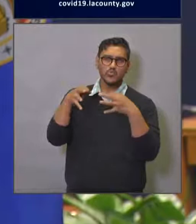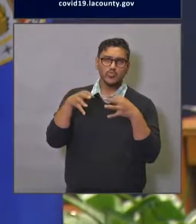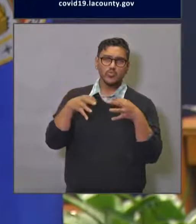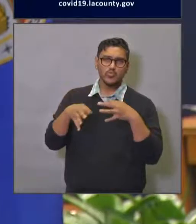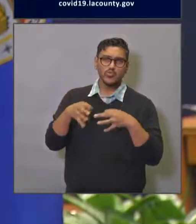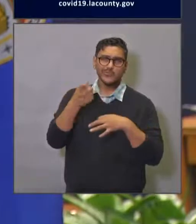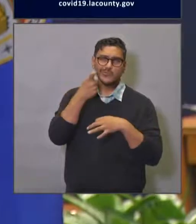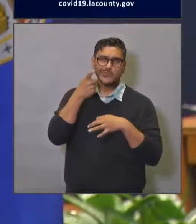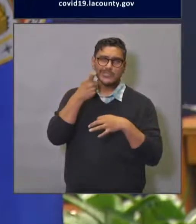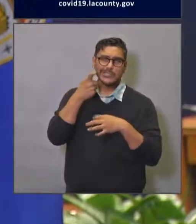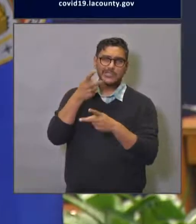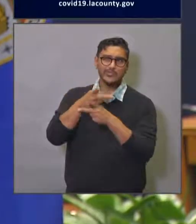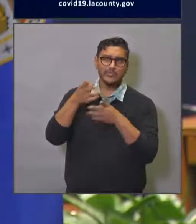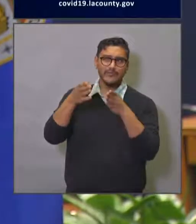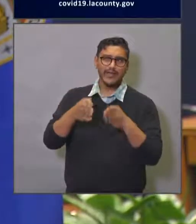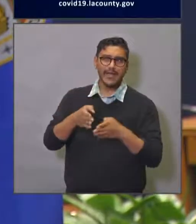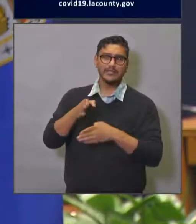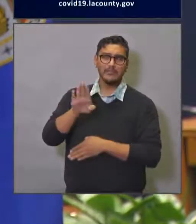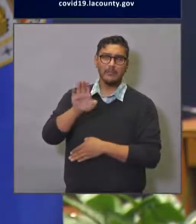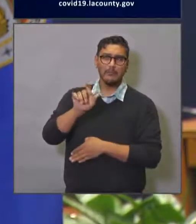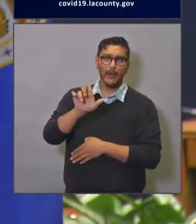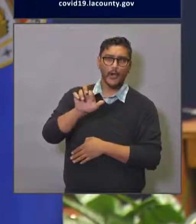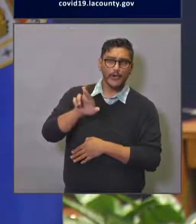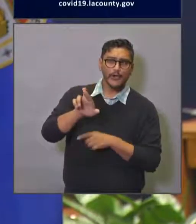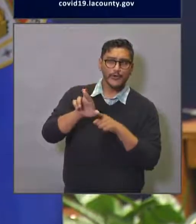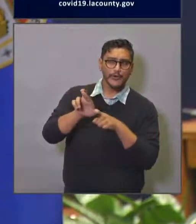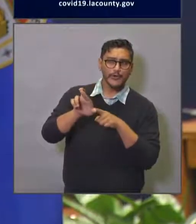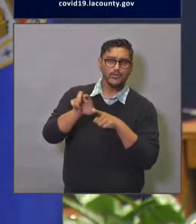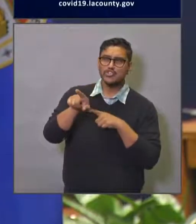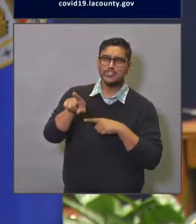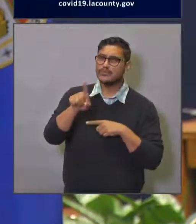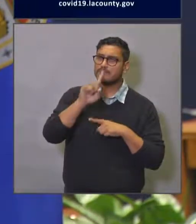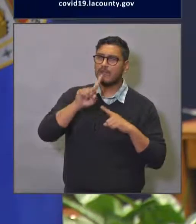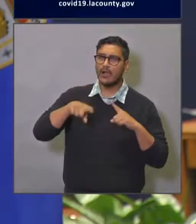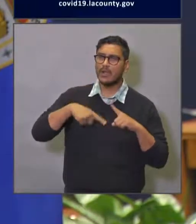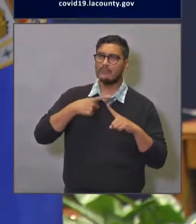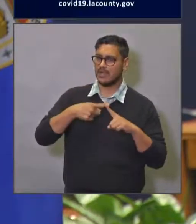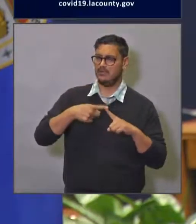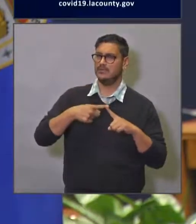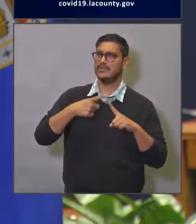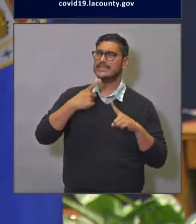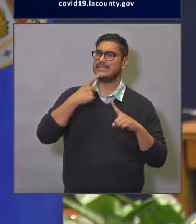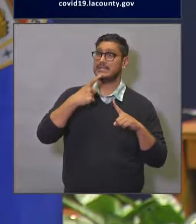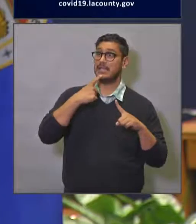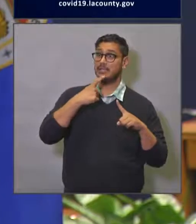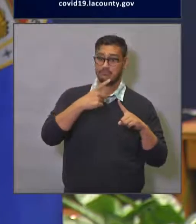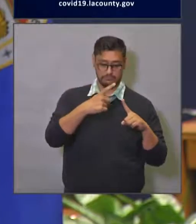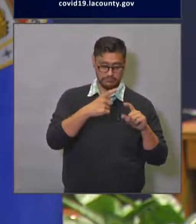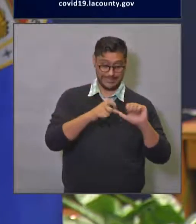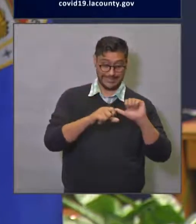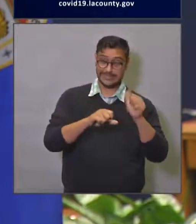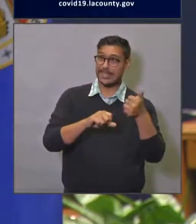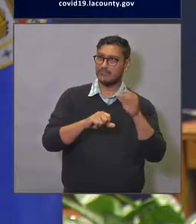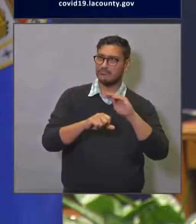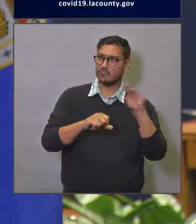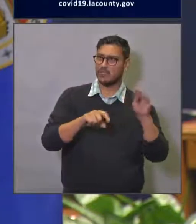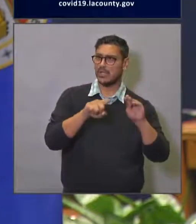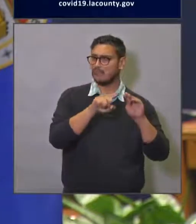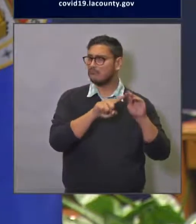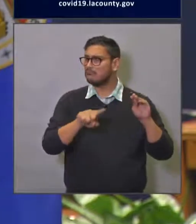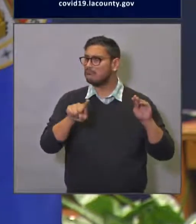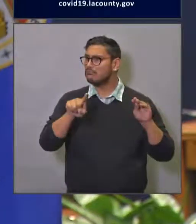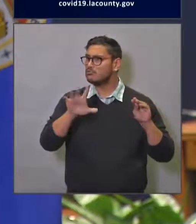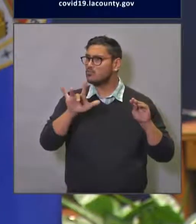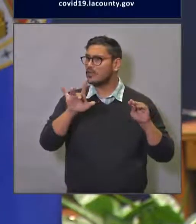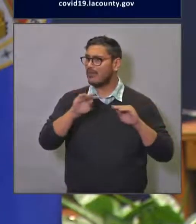Supervisor Barger announced in the beginning? One was going from 10% to 25%